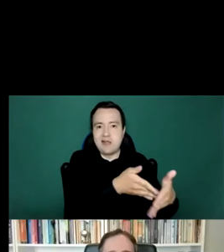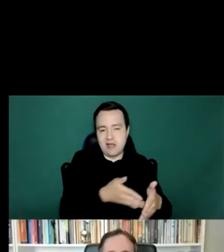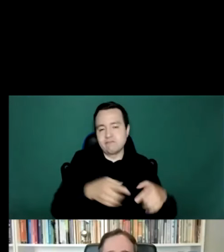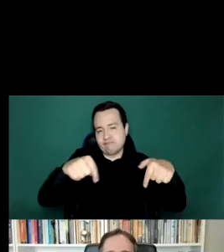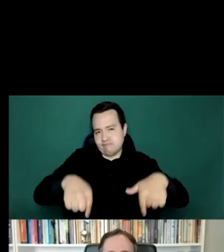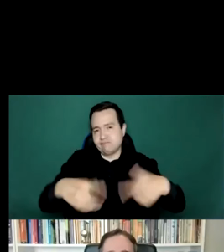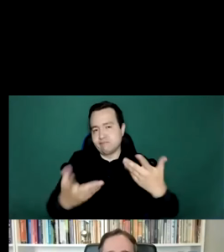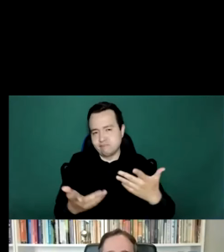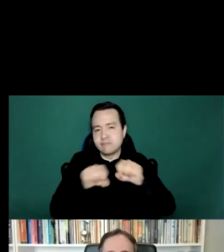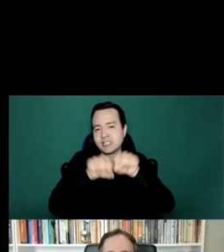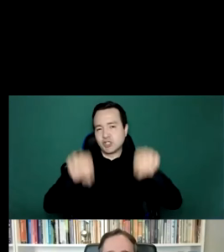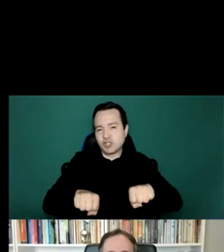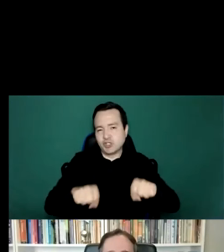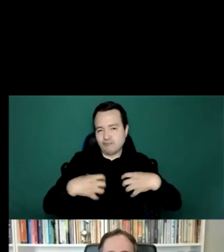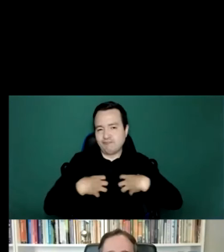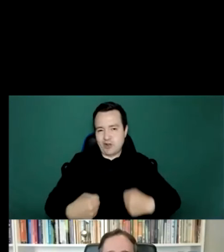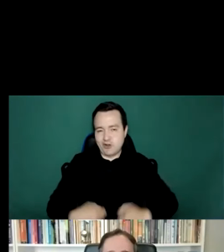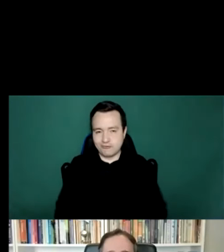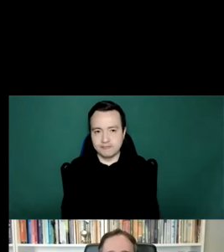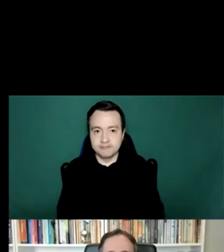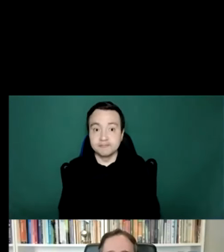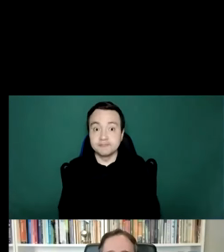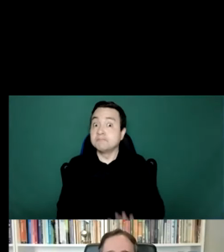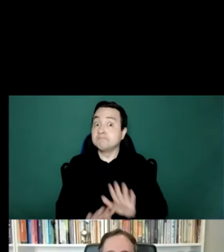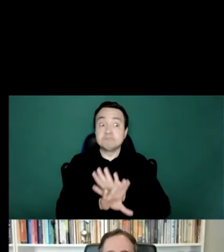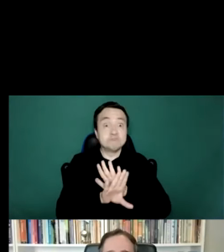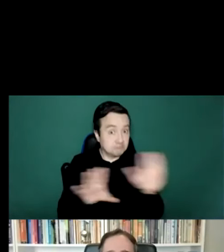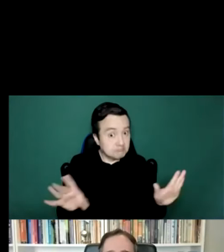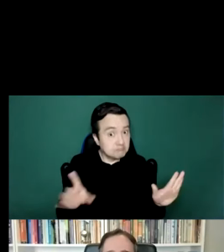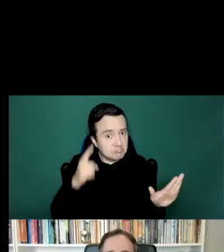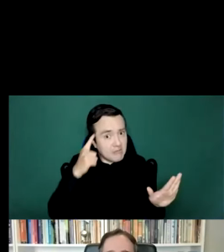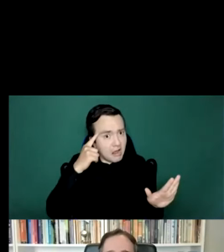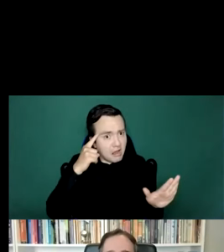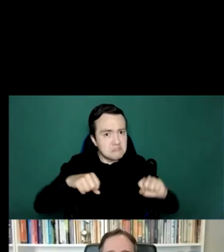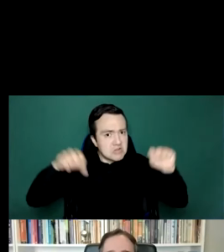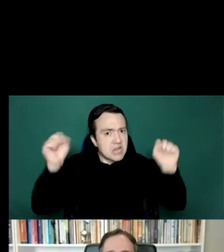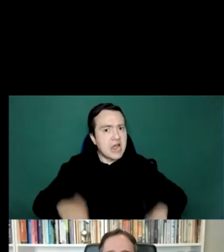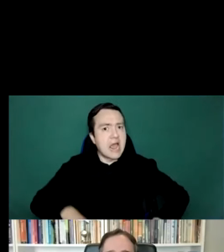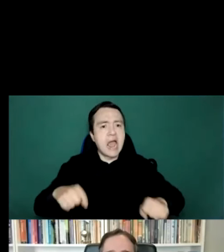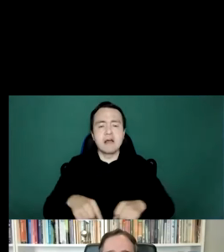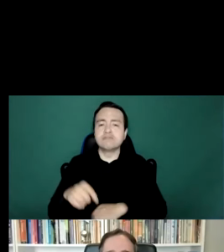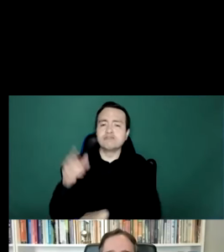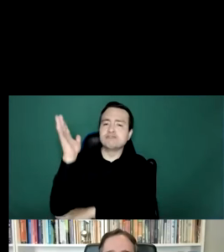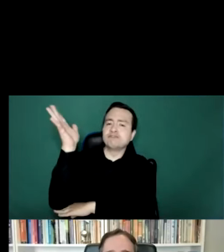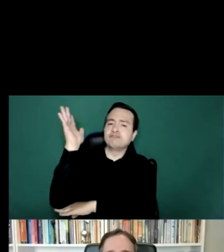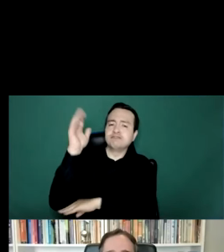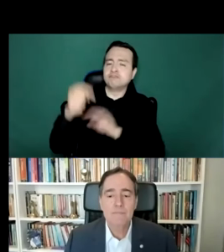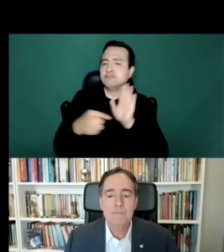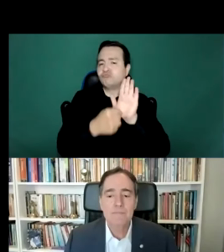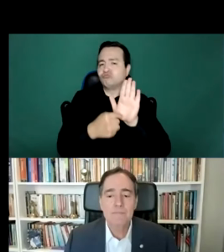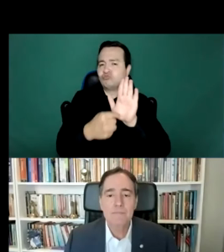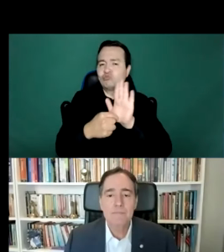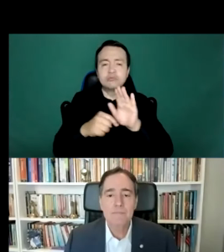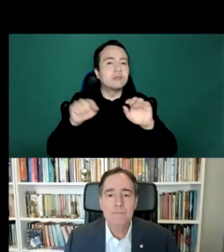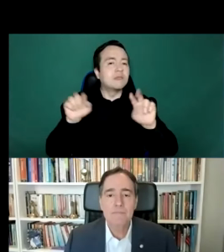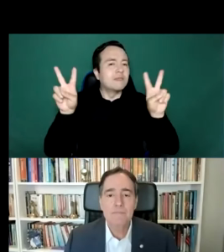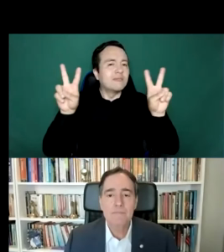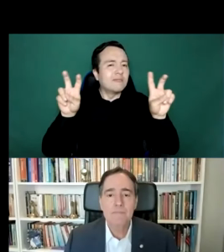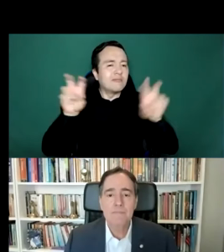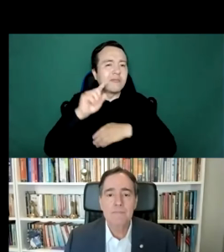now into our presentation on access barriers that hinder the achievement of universal health in the Americas.